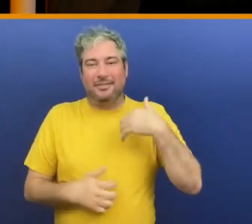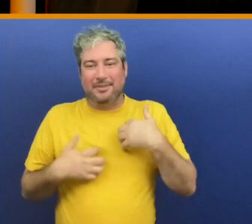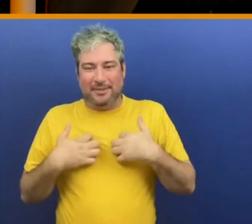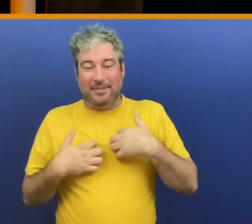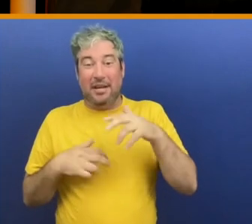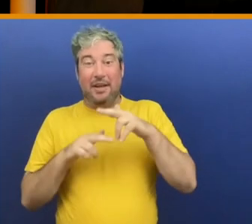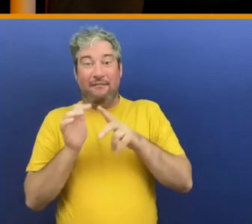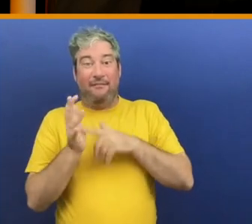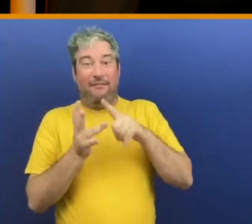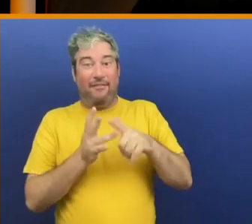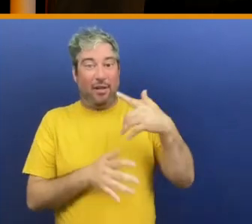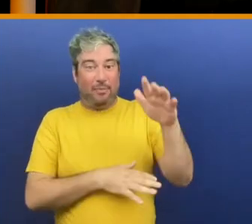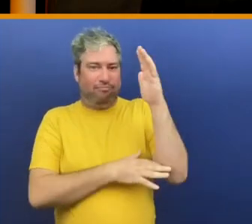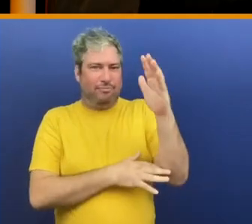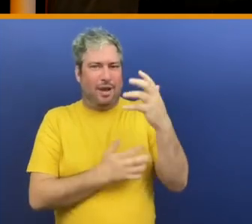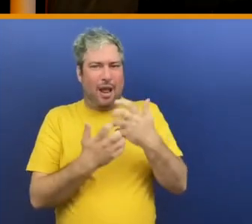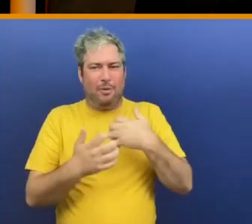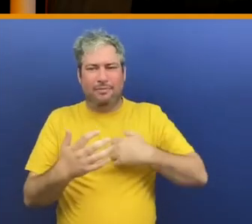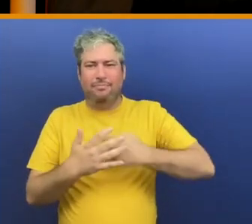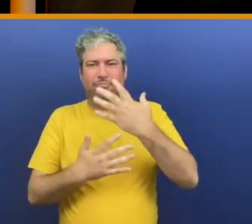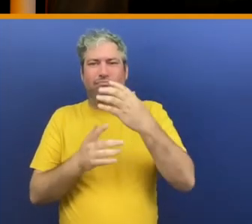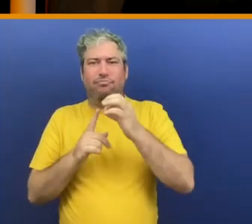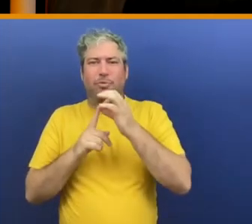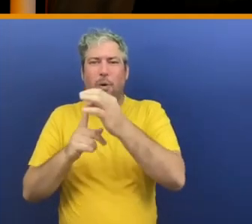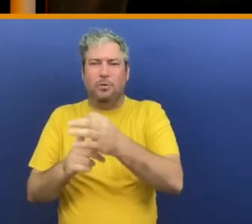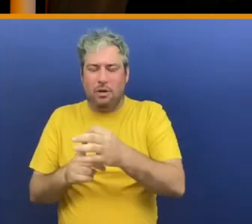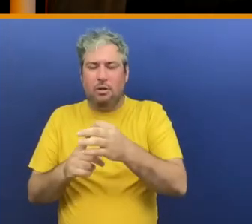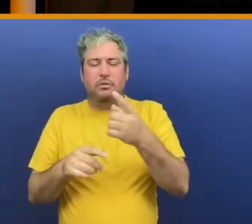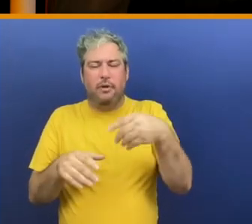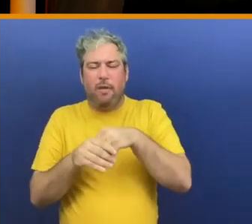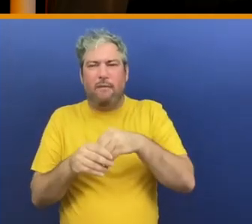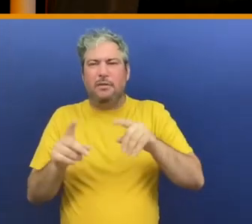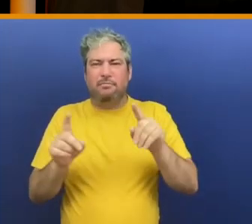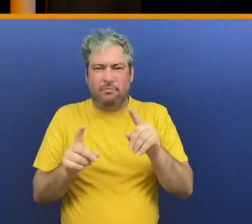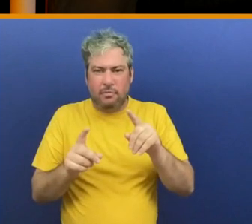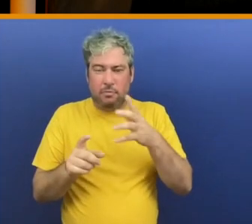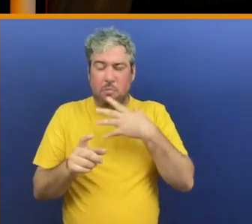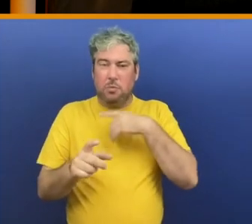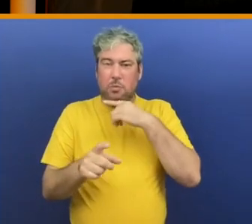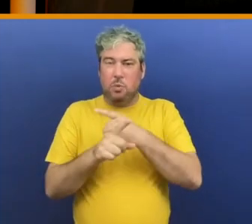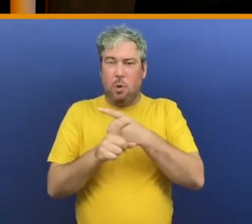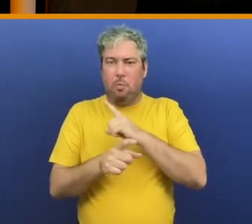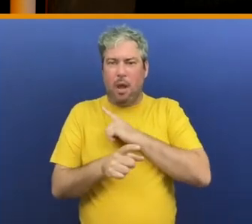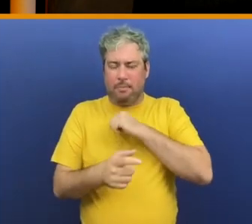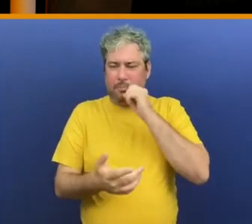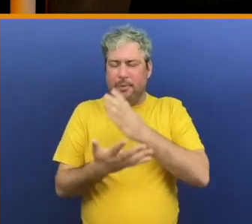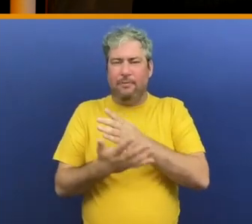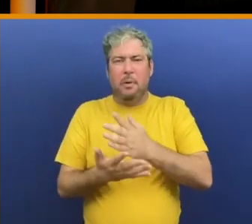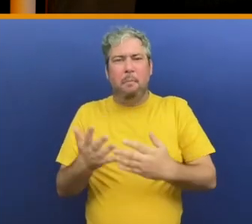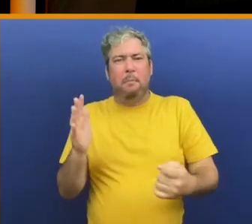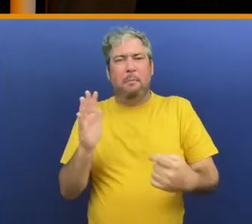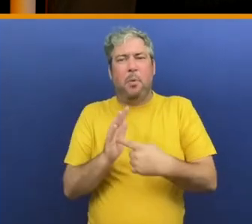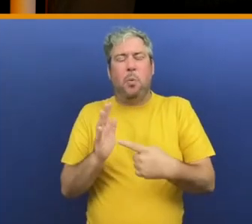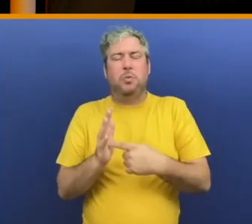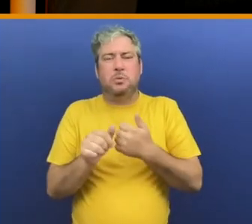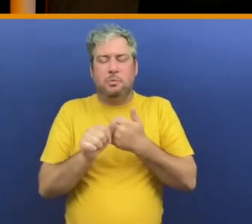want to speak to why I believe it's so important to support this sort of reform and create a clearer, more user-friendly way for the richly